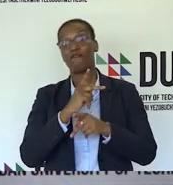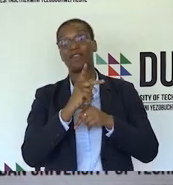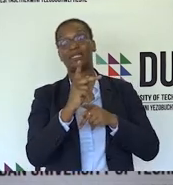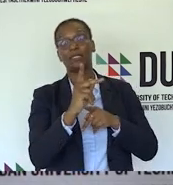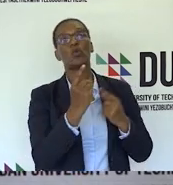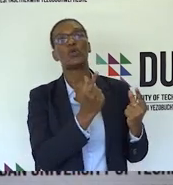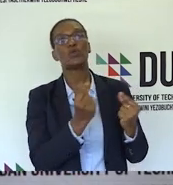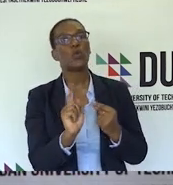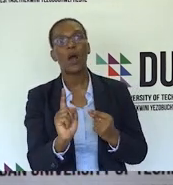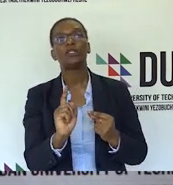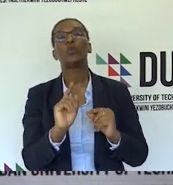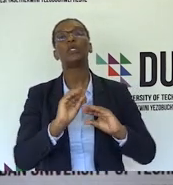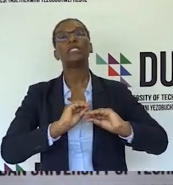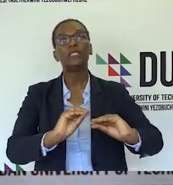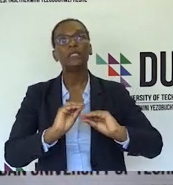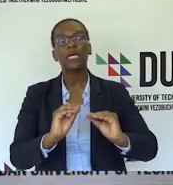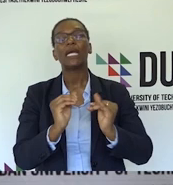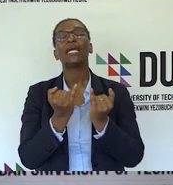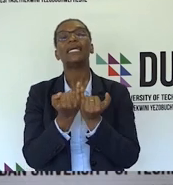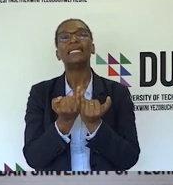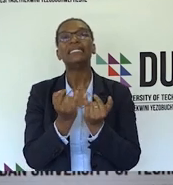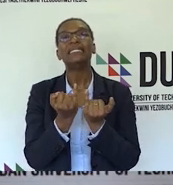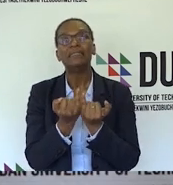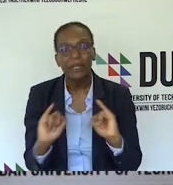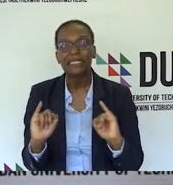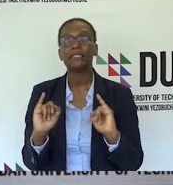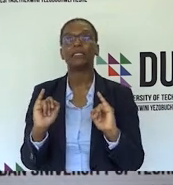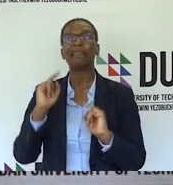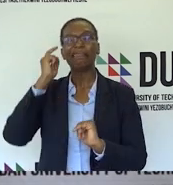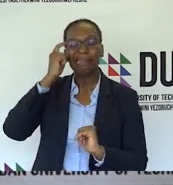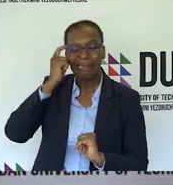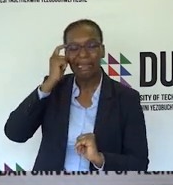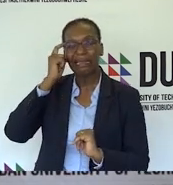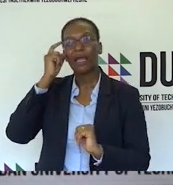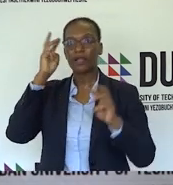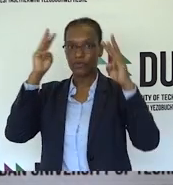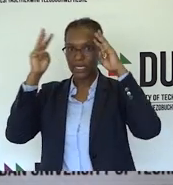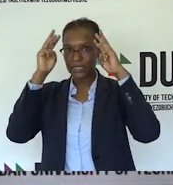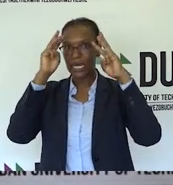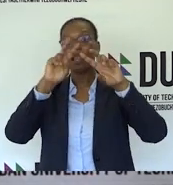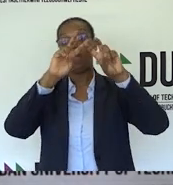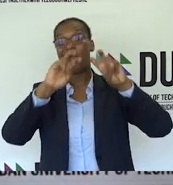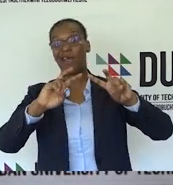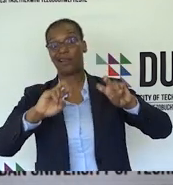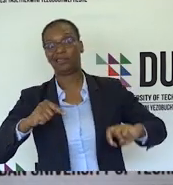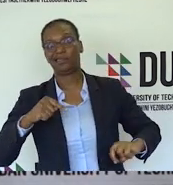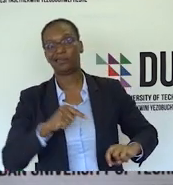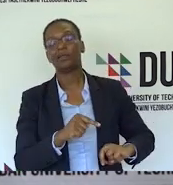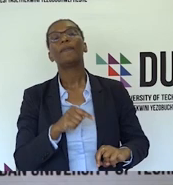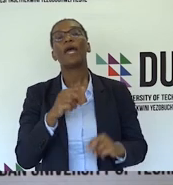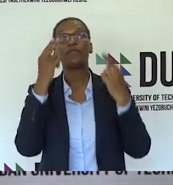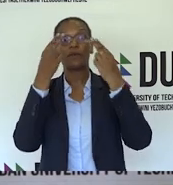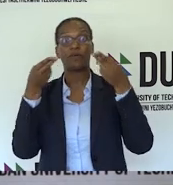through includes independent thinking and critical analysis. As a university student, you cannot